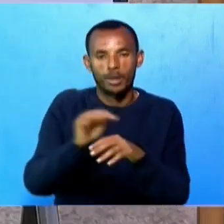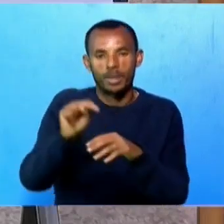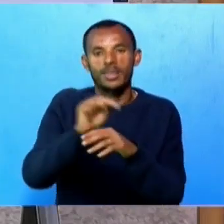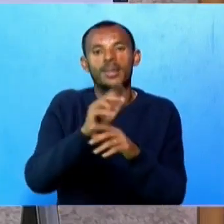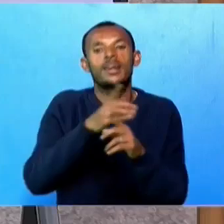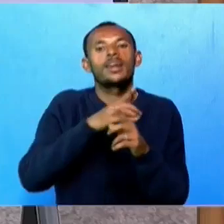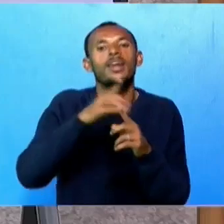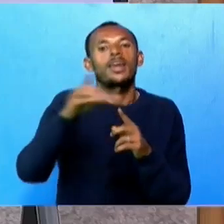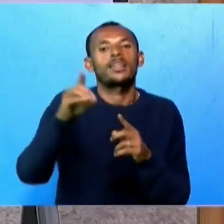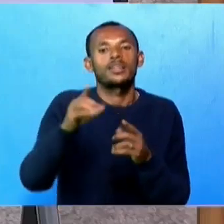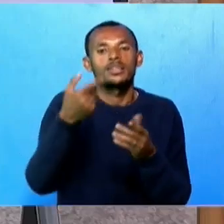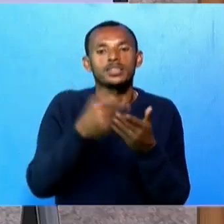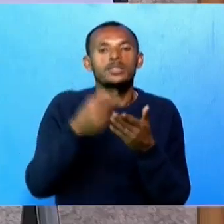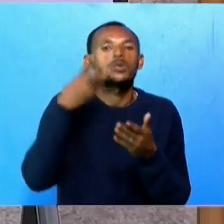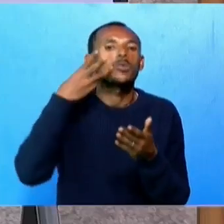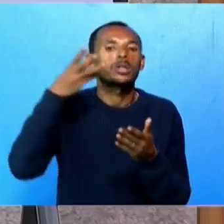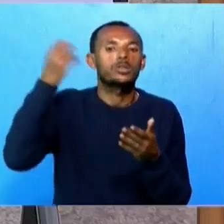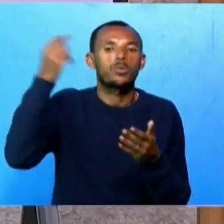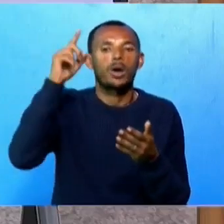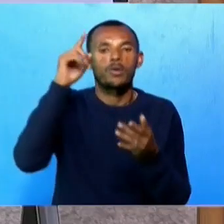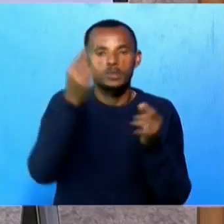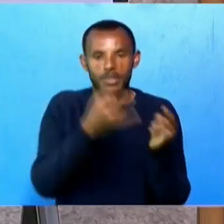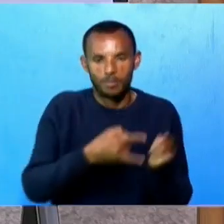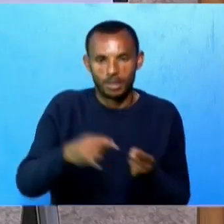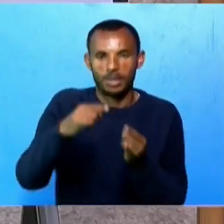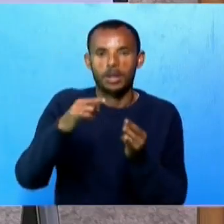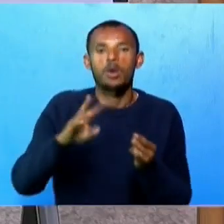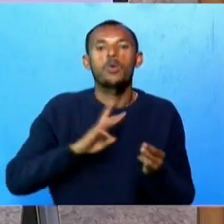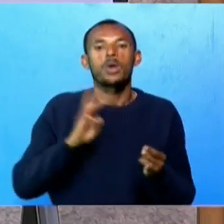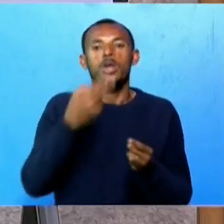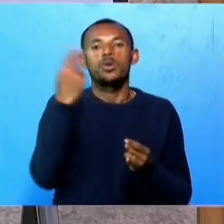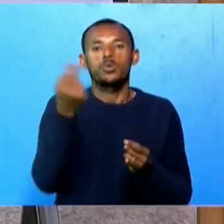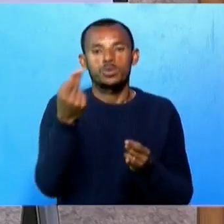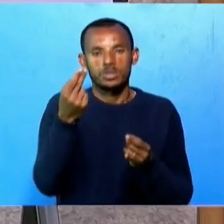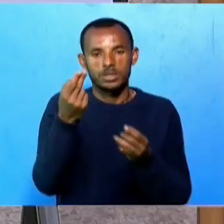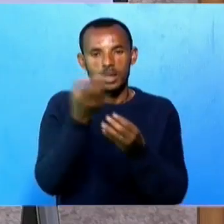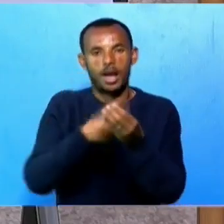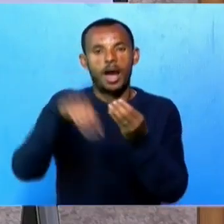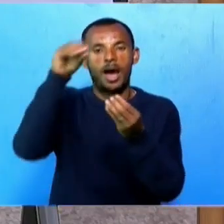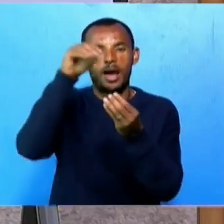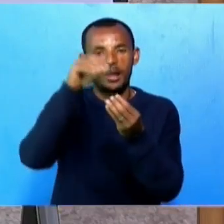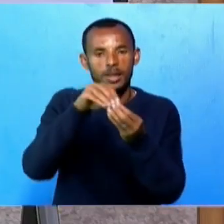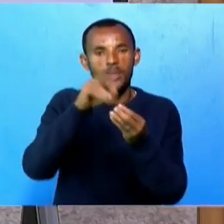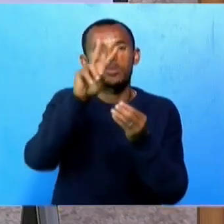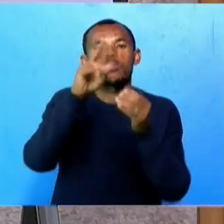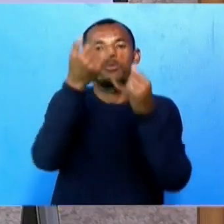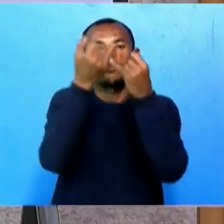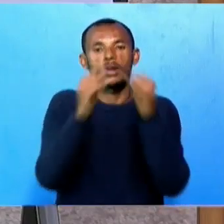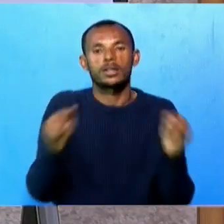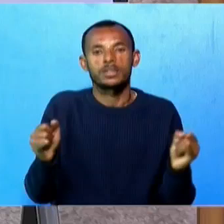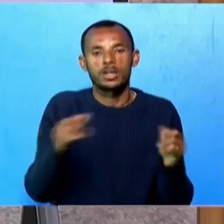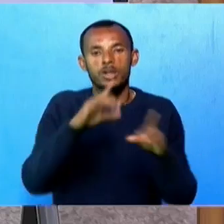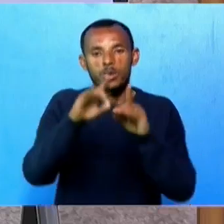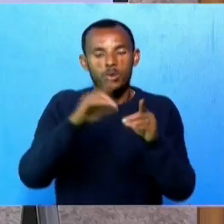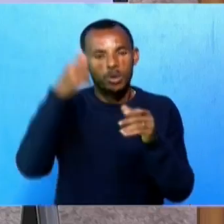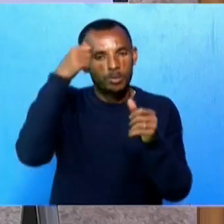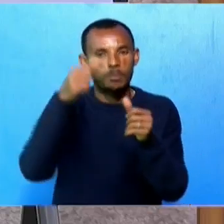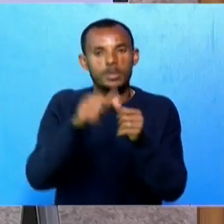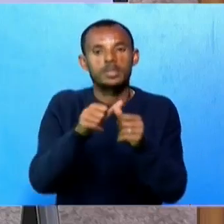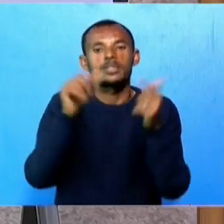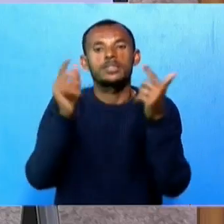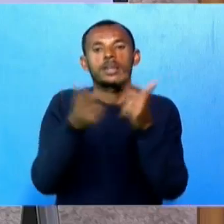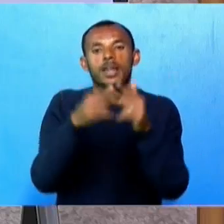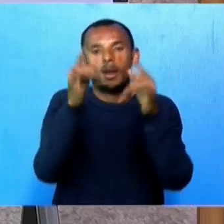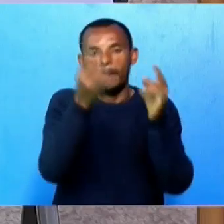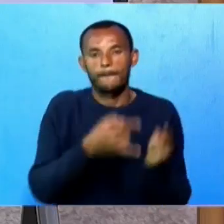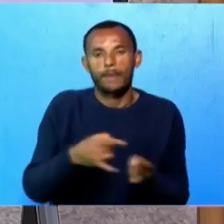Okay, this was one of the methods that we used in adding two fractions. Do you remember the second method that we